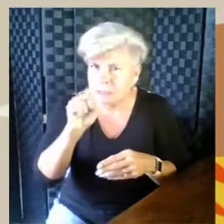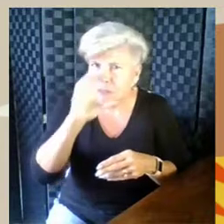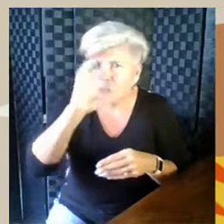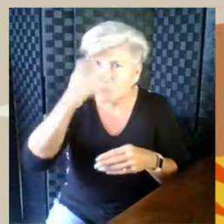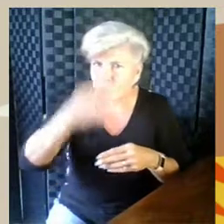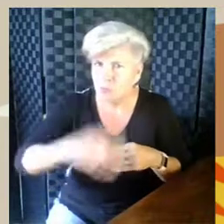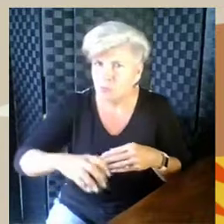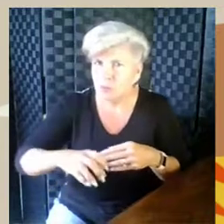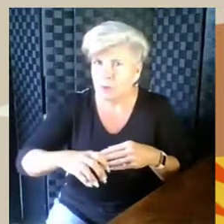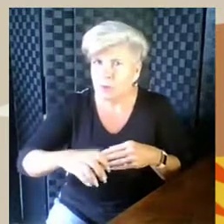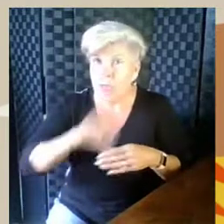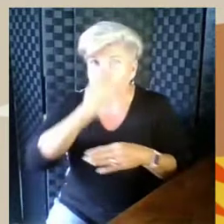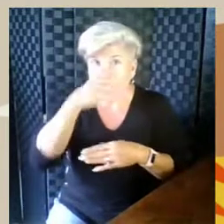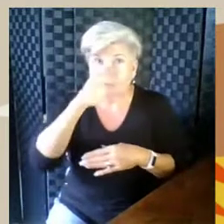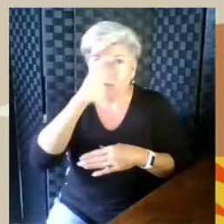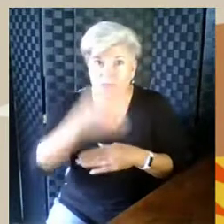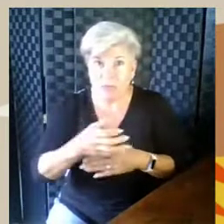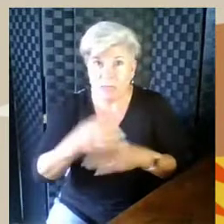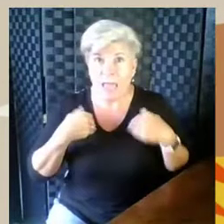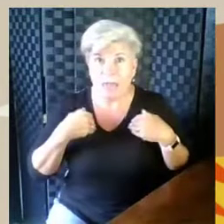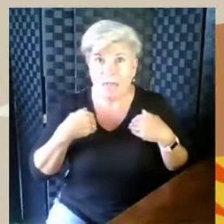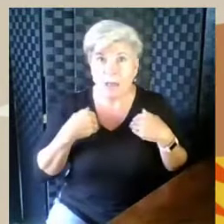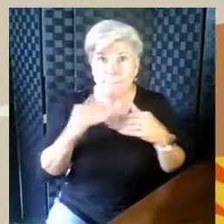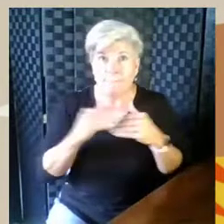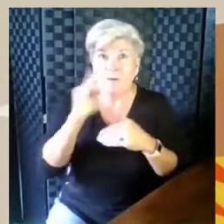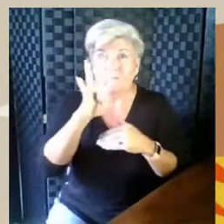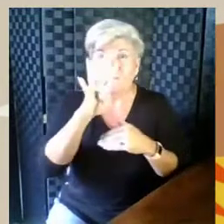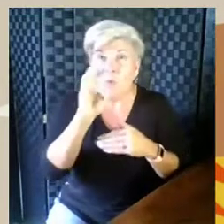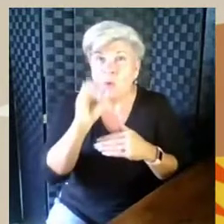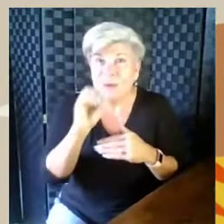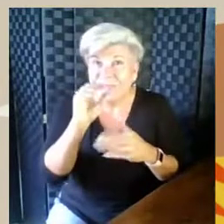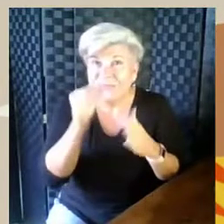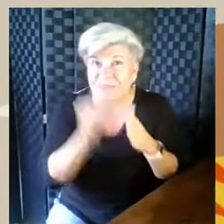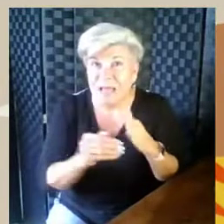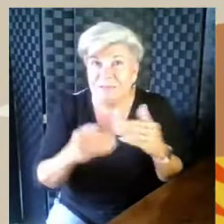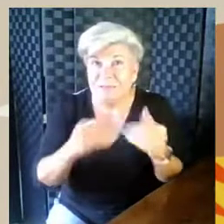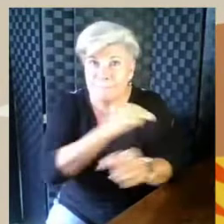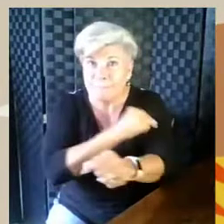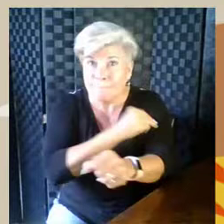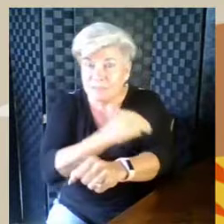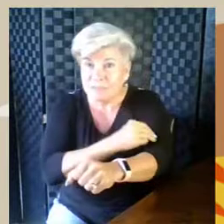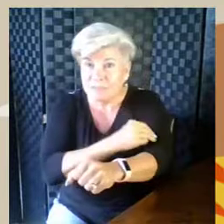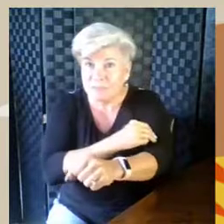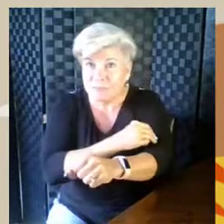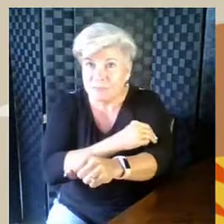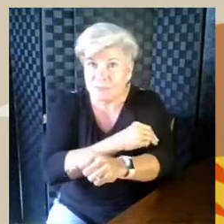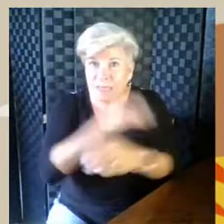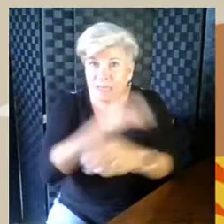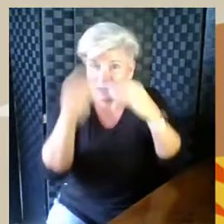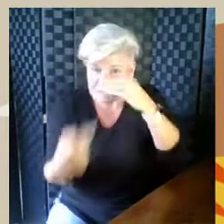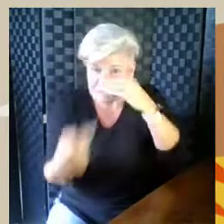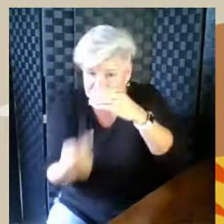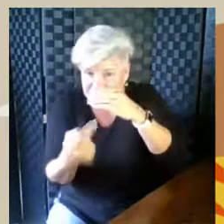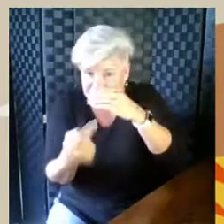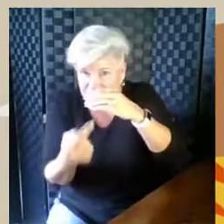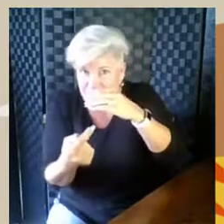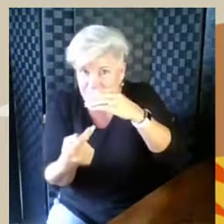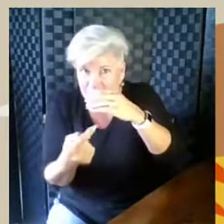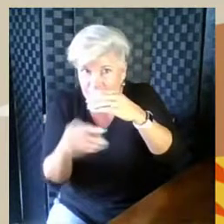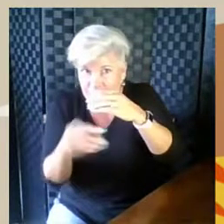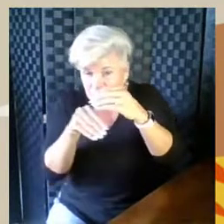trunks. An elephant's trunk contains more than 40,000 muscles. The tip of an elephant's trunk